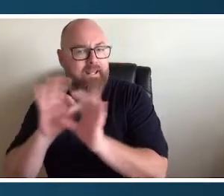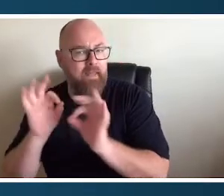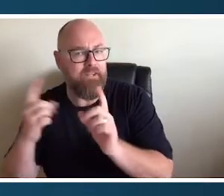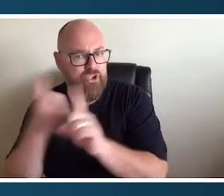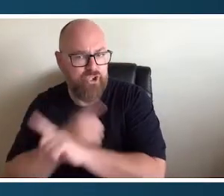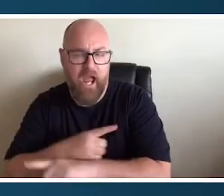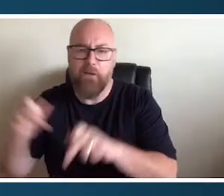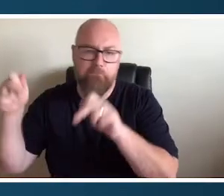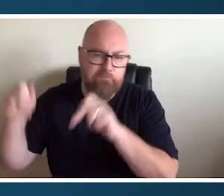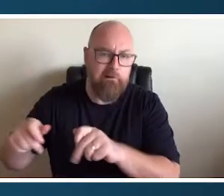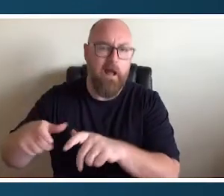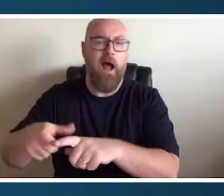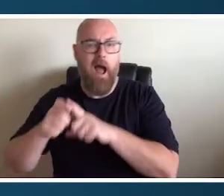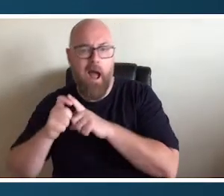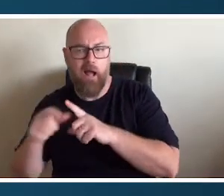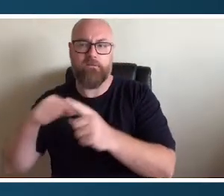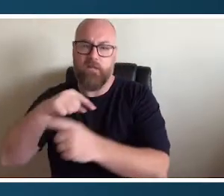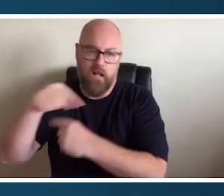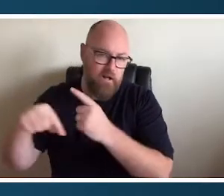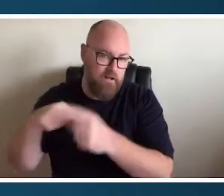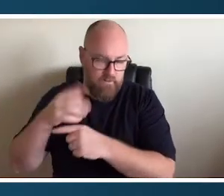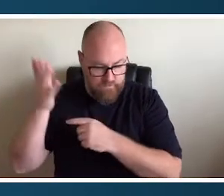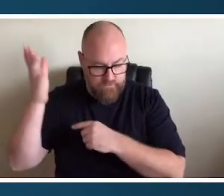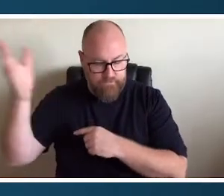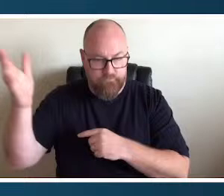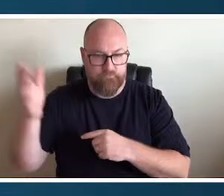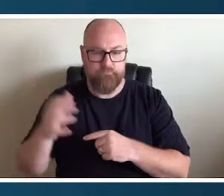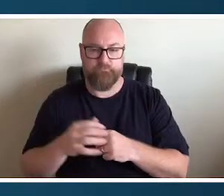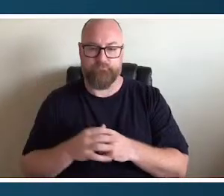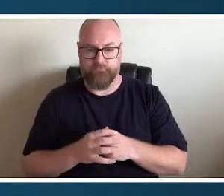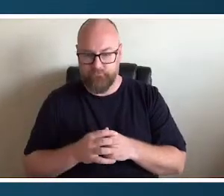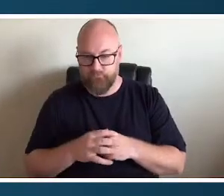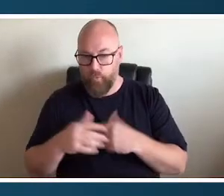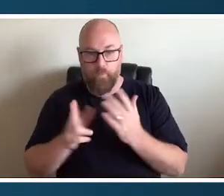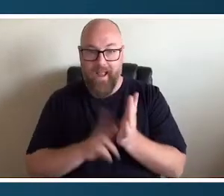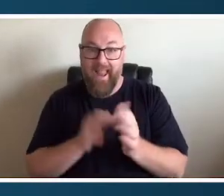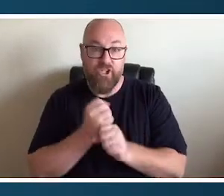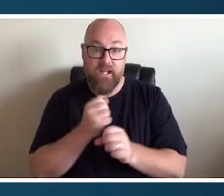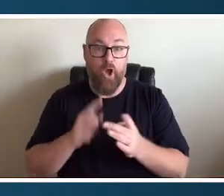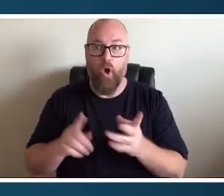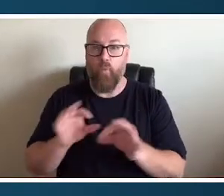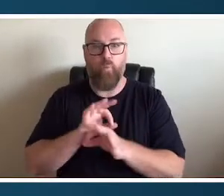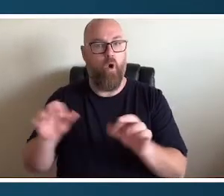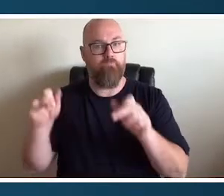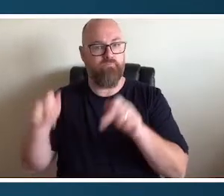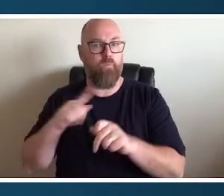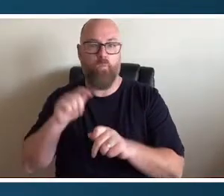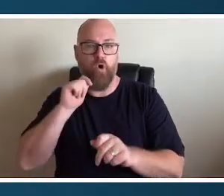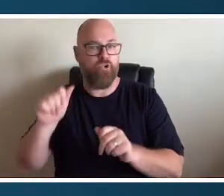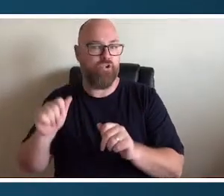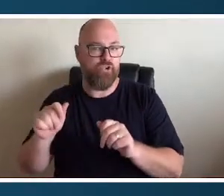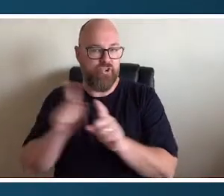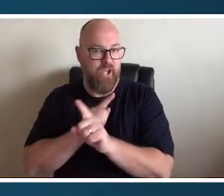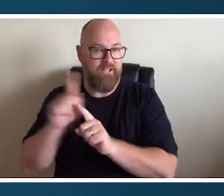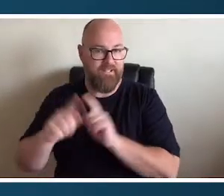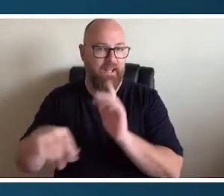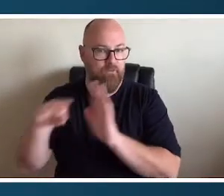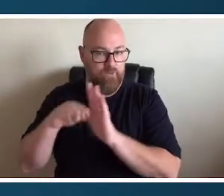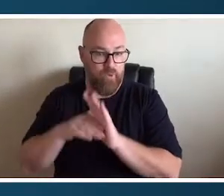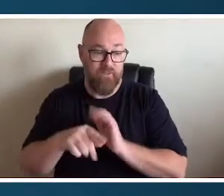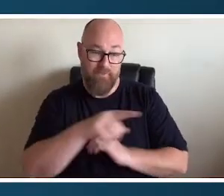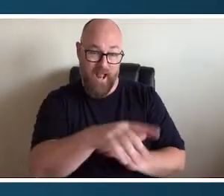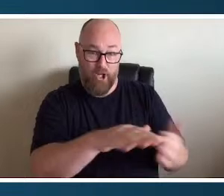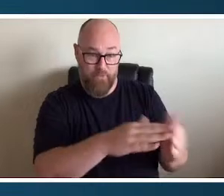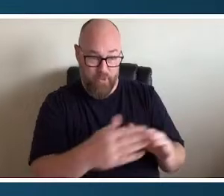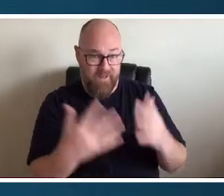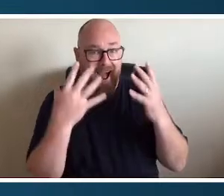force contractors or implementation agencies or NGOs to change, communities more and more have the power to